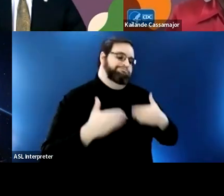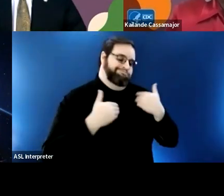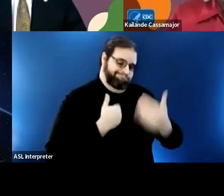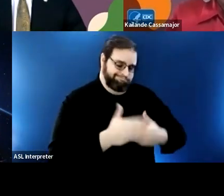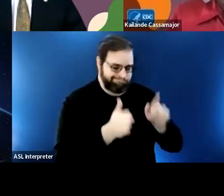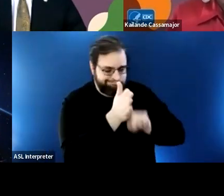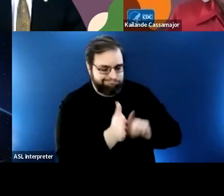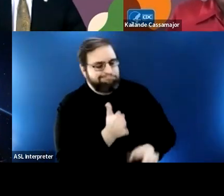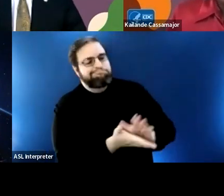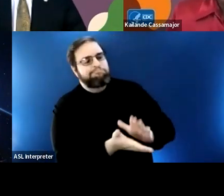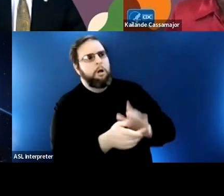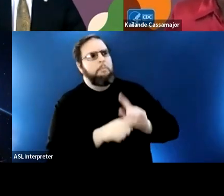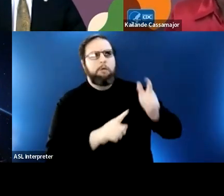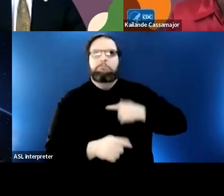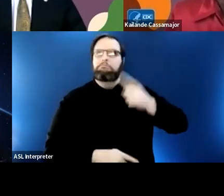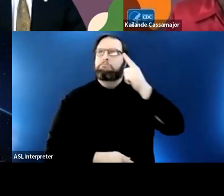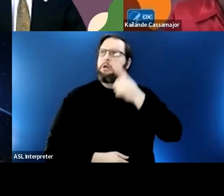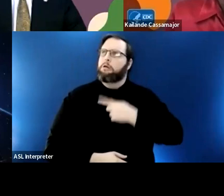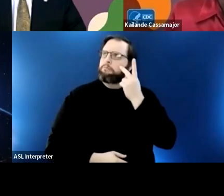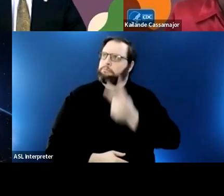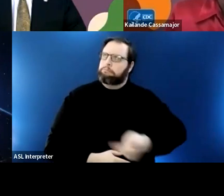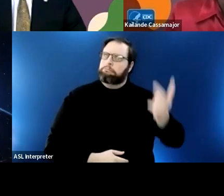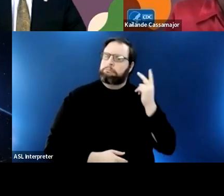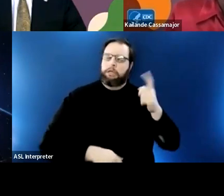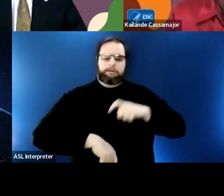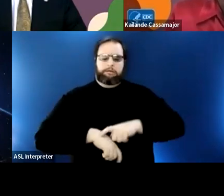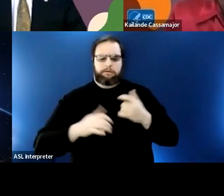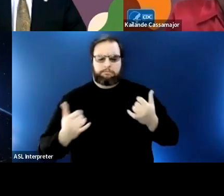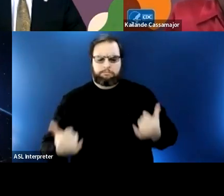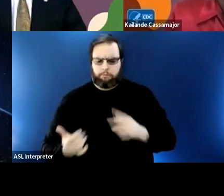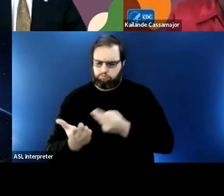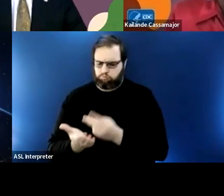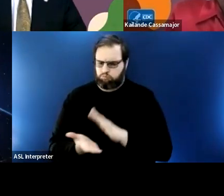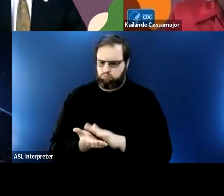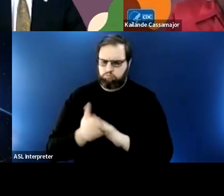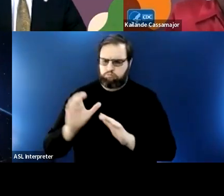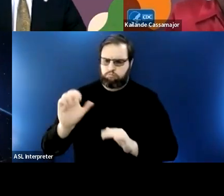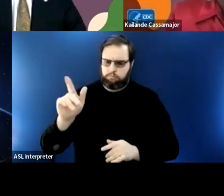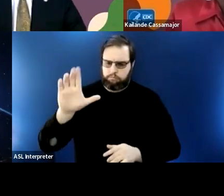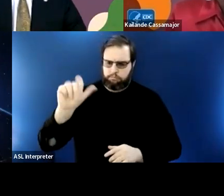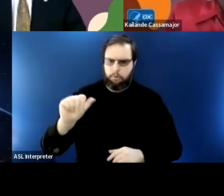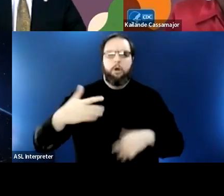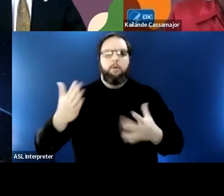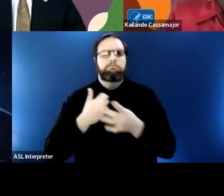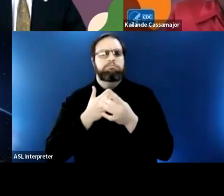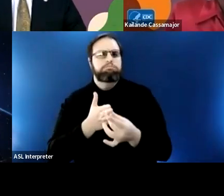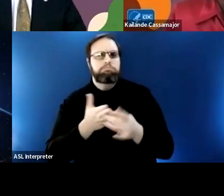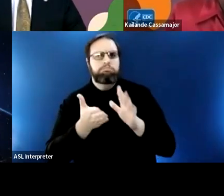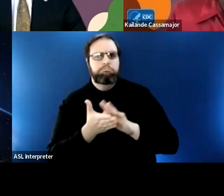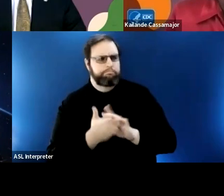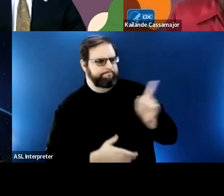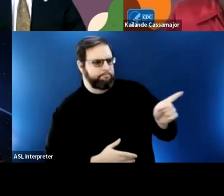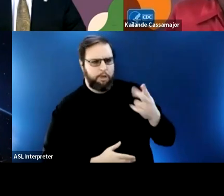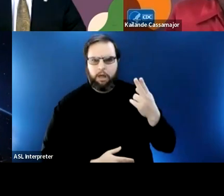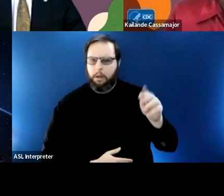as you think now about your time at Columbia, what kinds of leadership roles did you have while at Howard? And how did